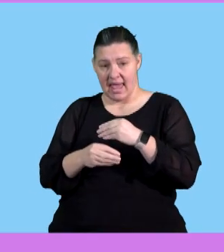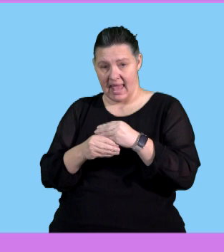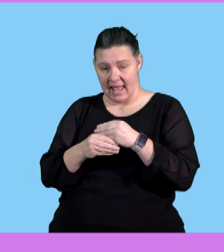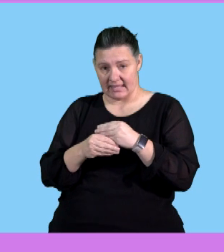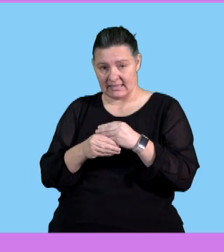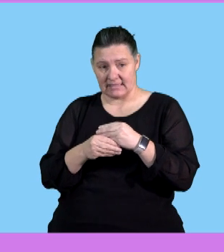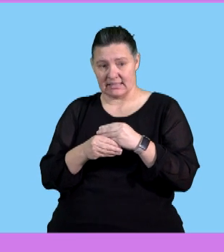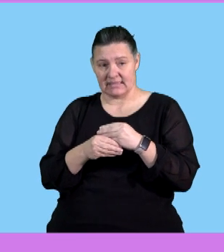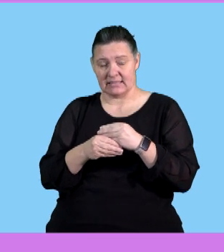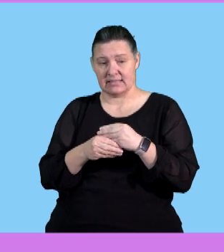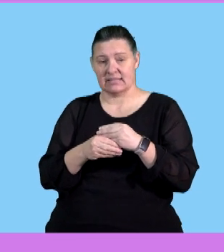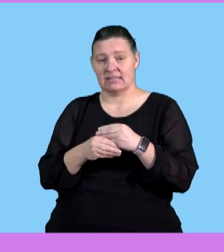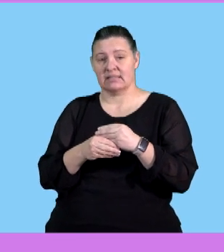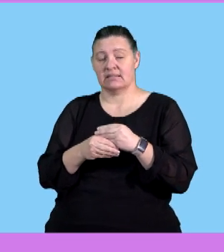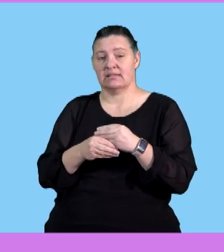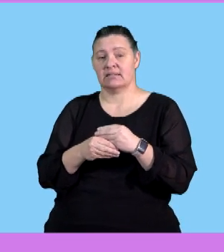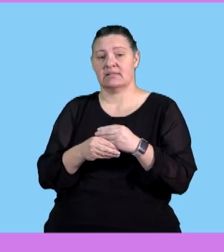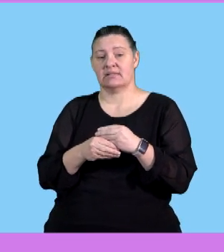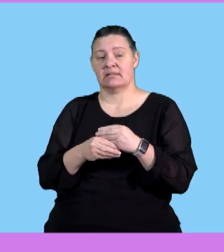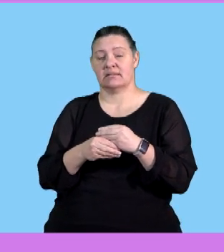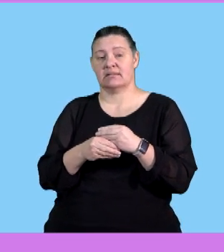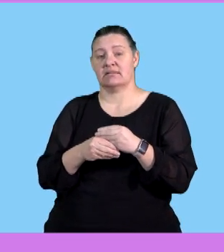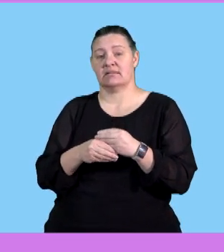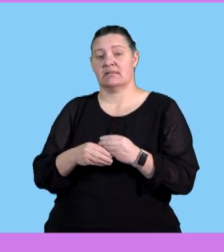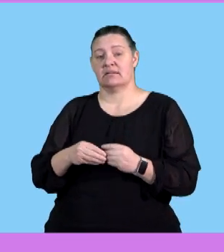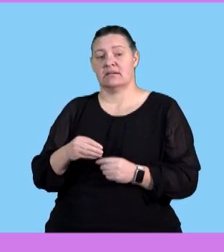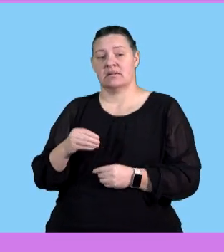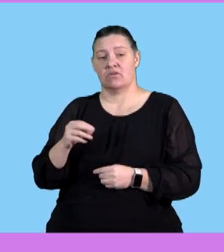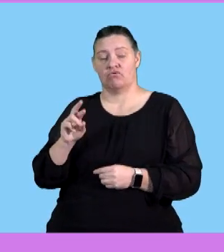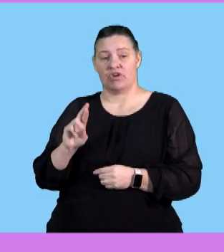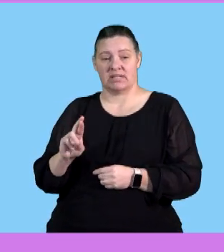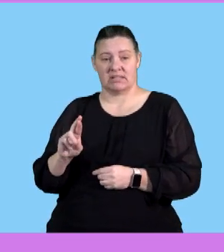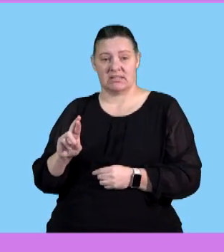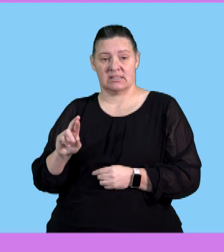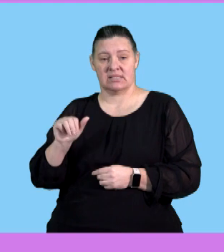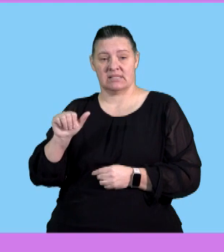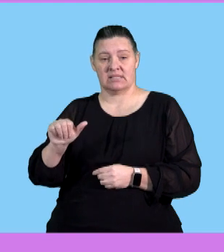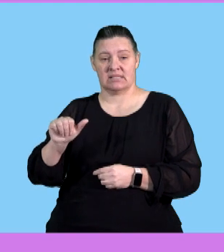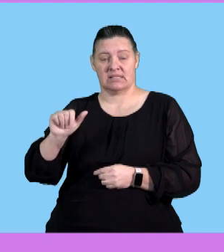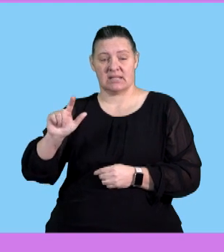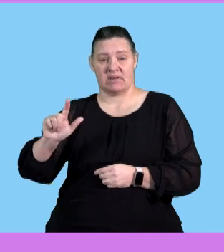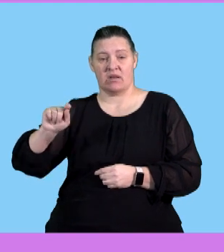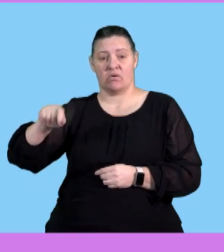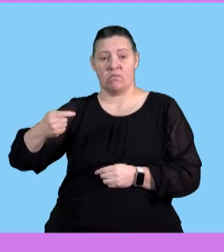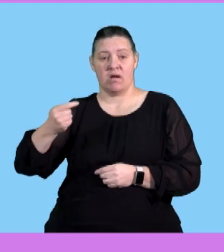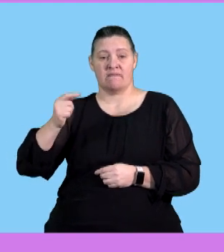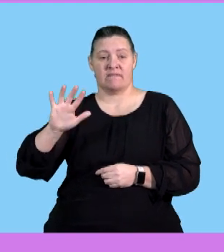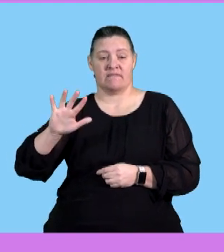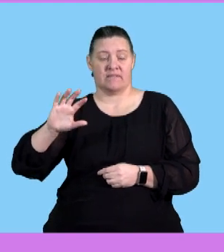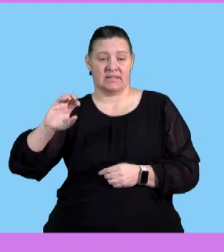450 Rand, which is our exclusive amount, plus our VAT, which